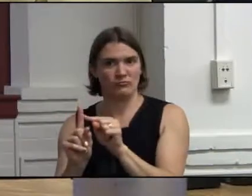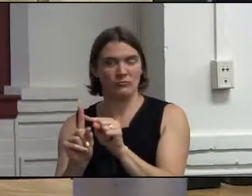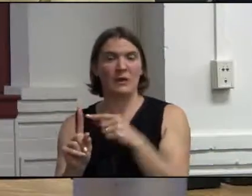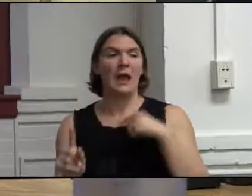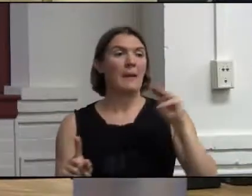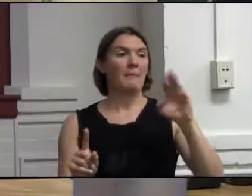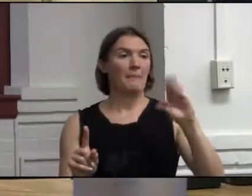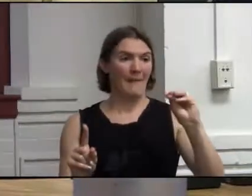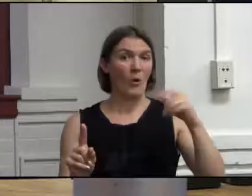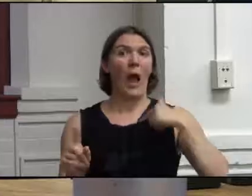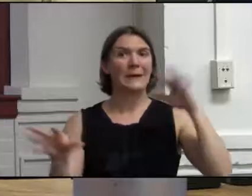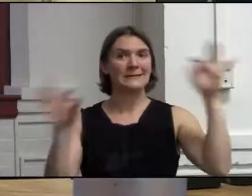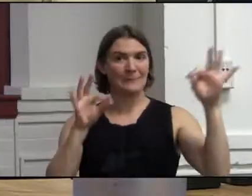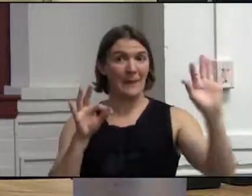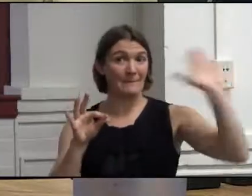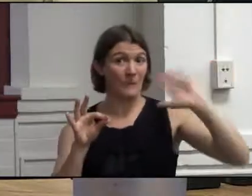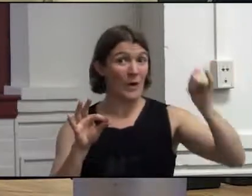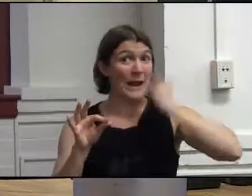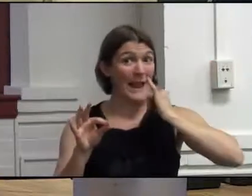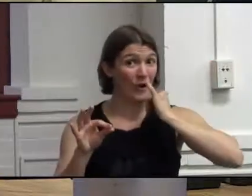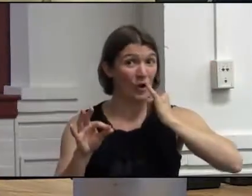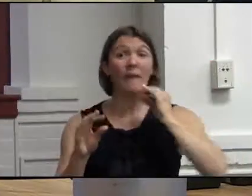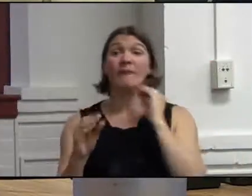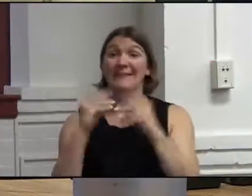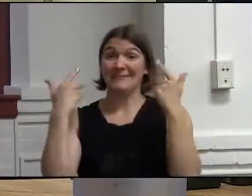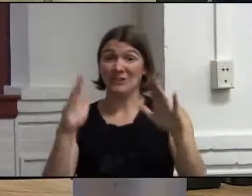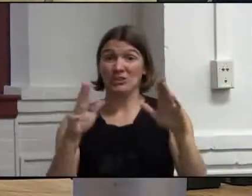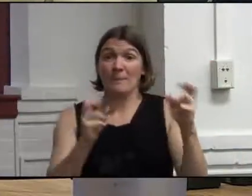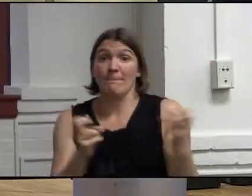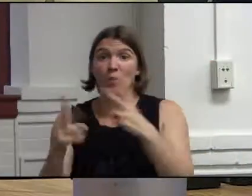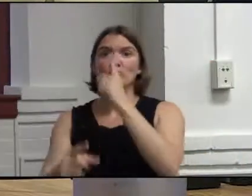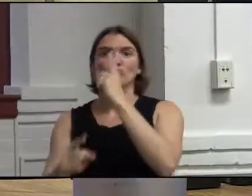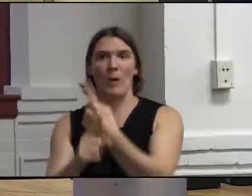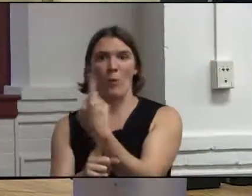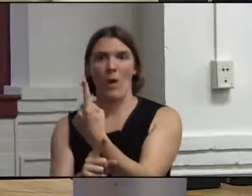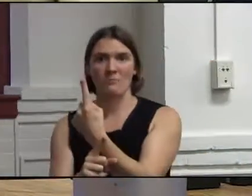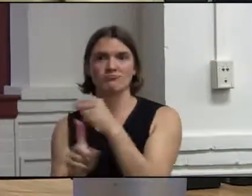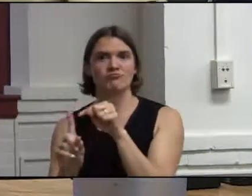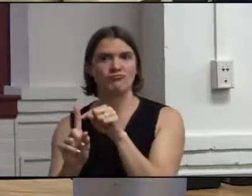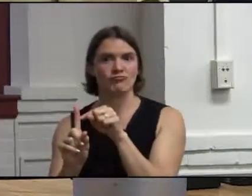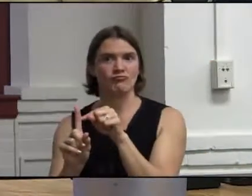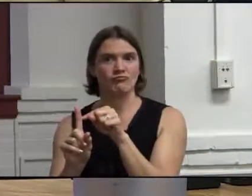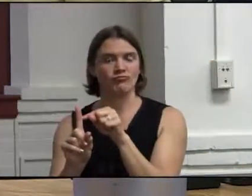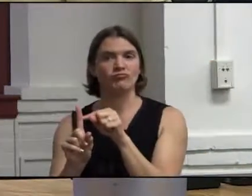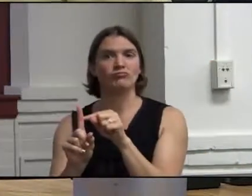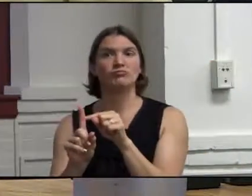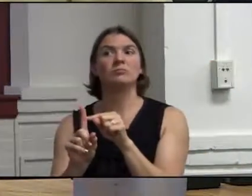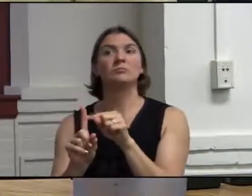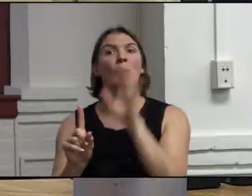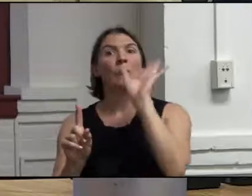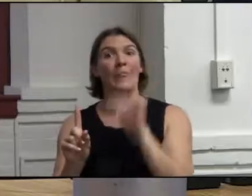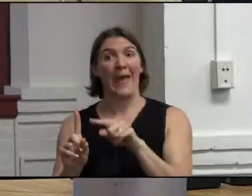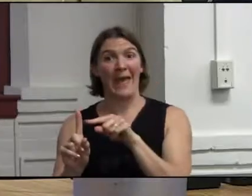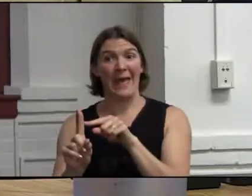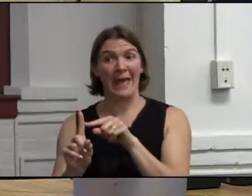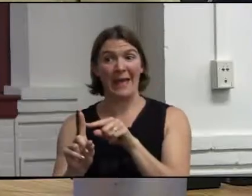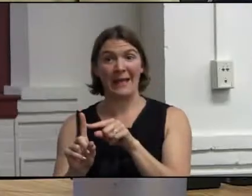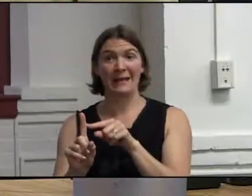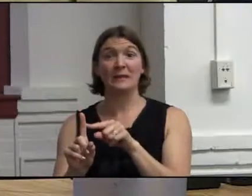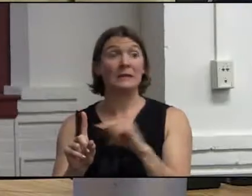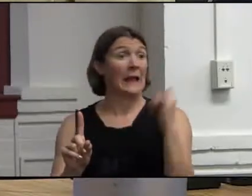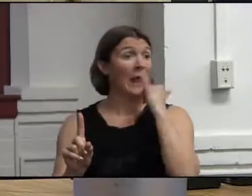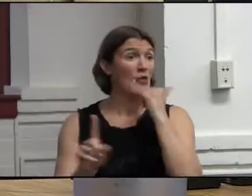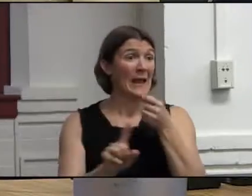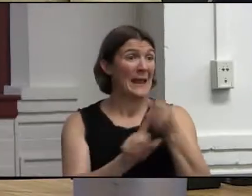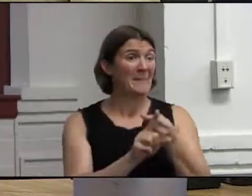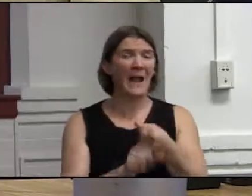from me that explains the error and how we corrected it. I would say, just by way of summary, that the impact of the